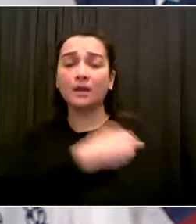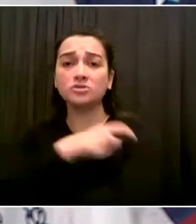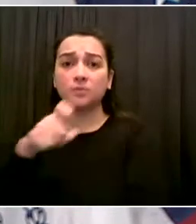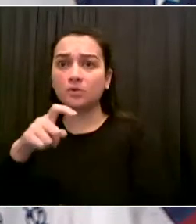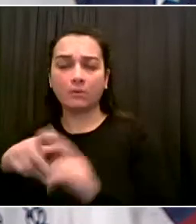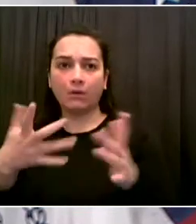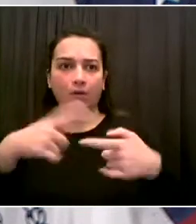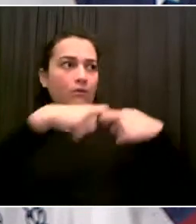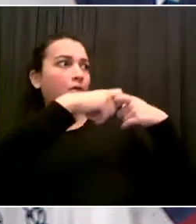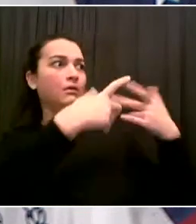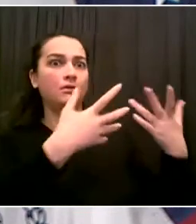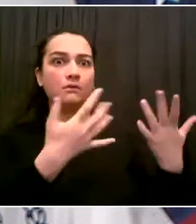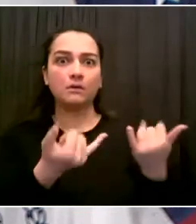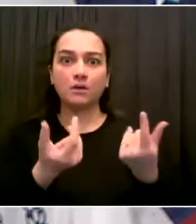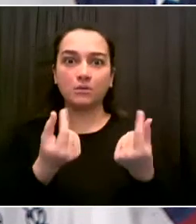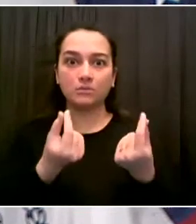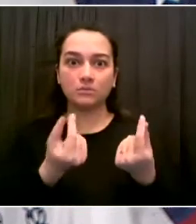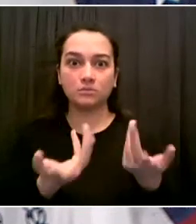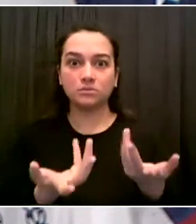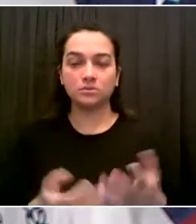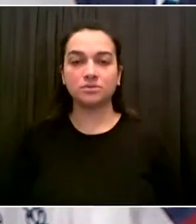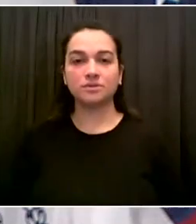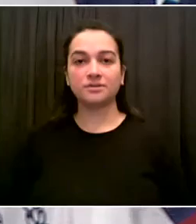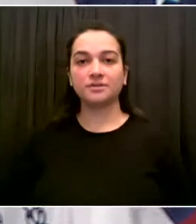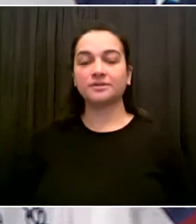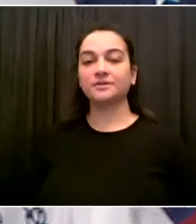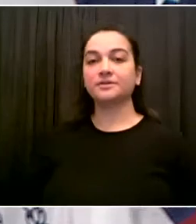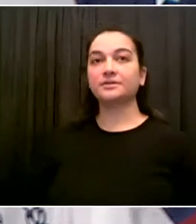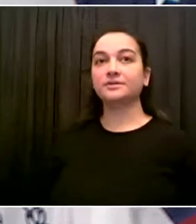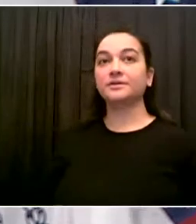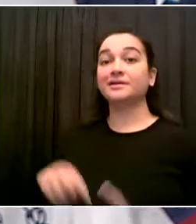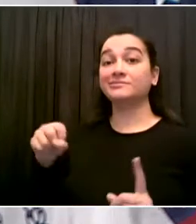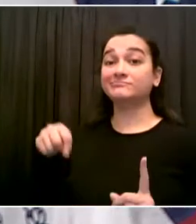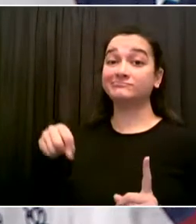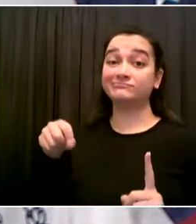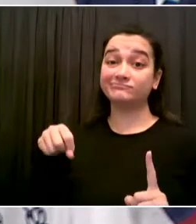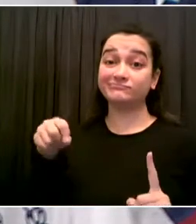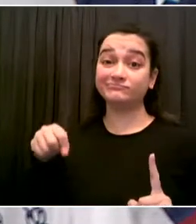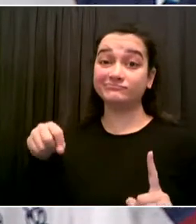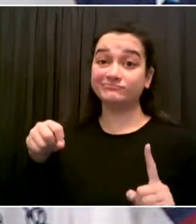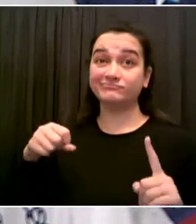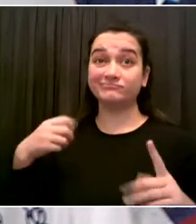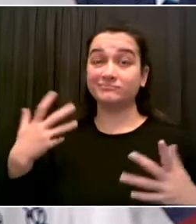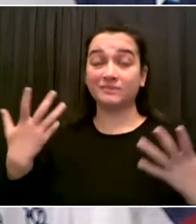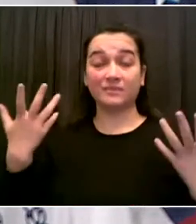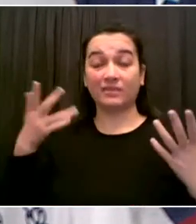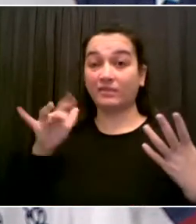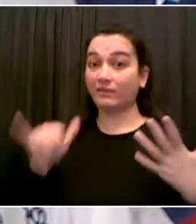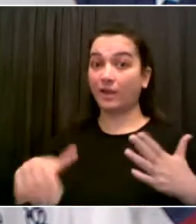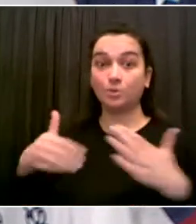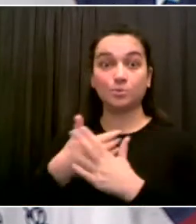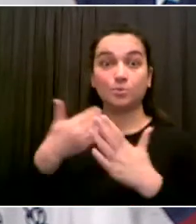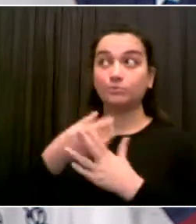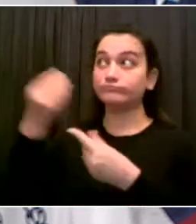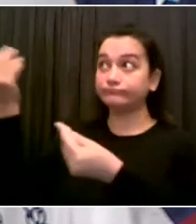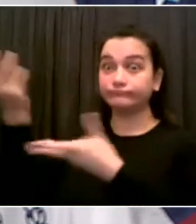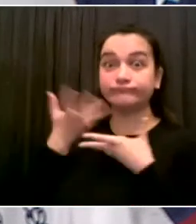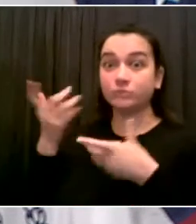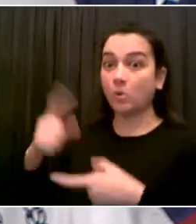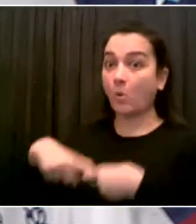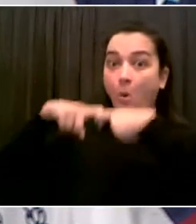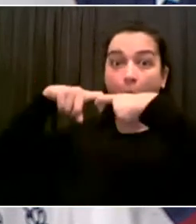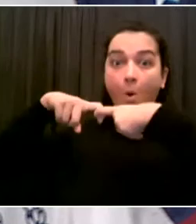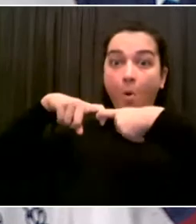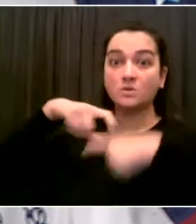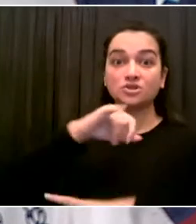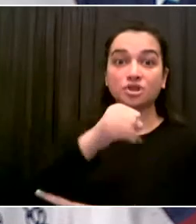obviously moving immediately on this new information. We will not be using Johnson & Johnson vaccine until it's cleared by the federal government.